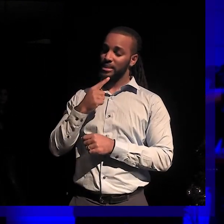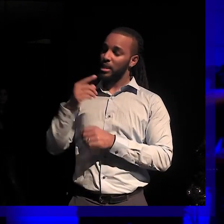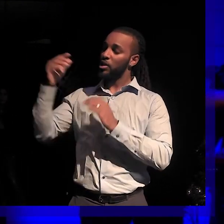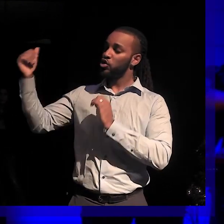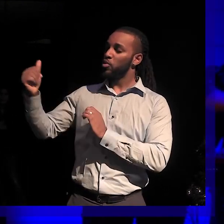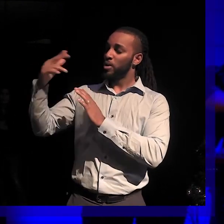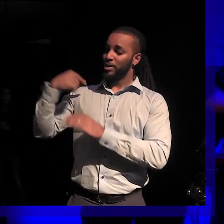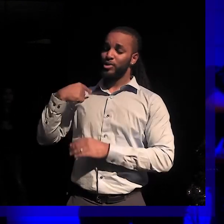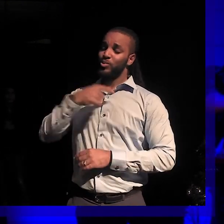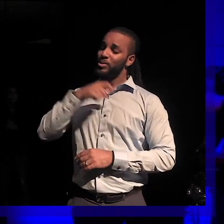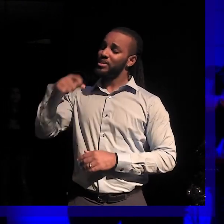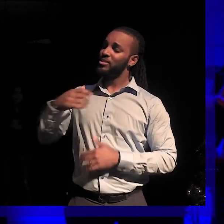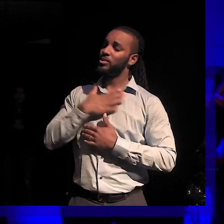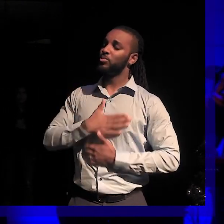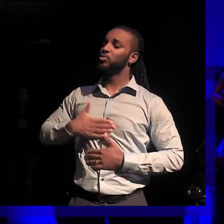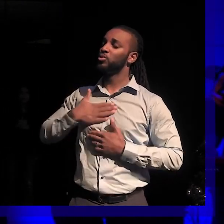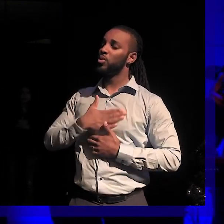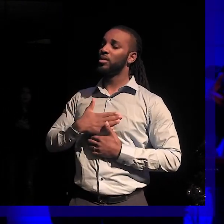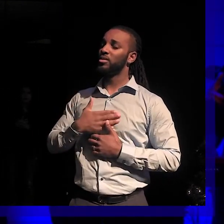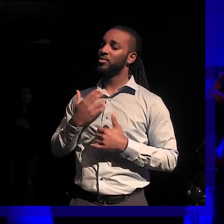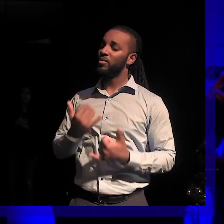joy.